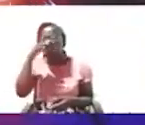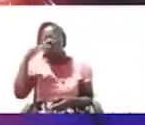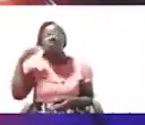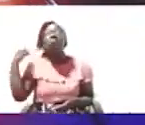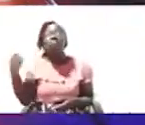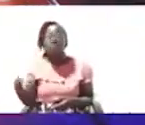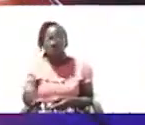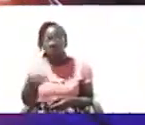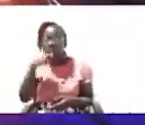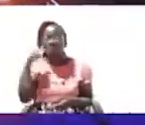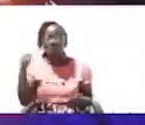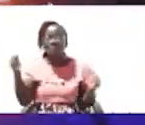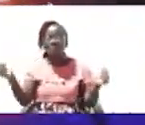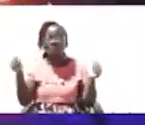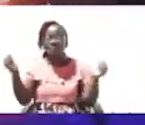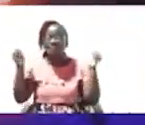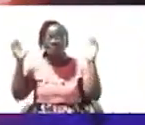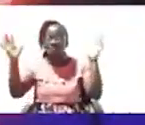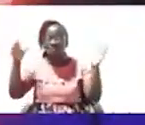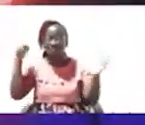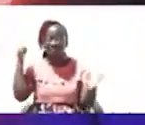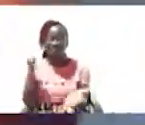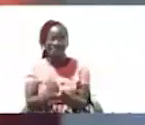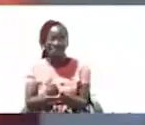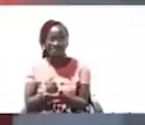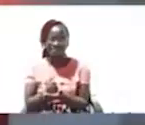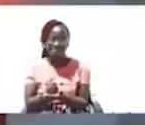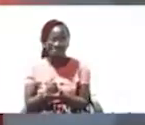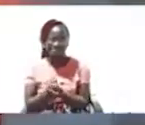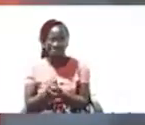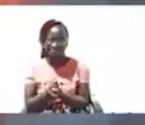Now he gives a pleasant odor. Hallelujah. Amen.